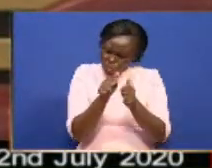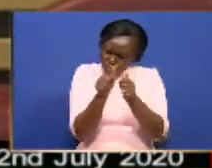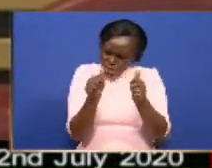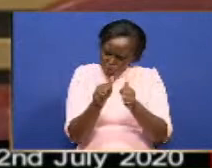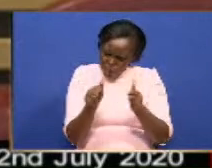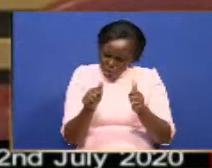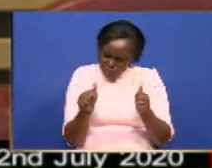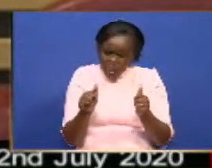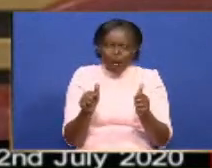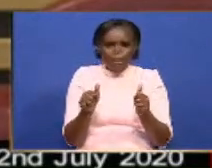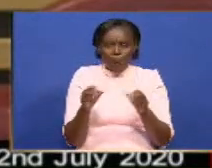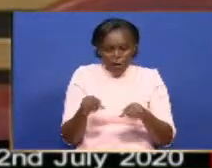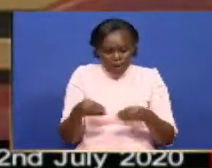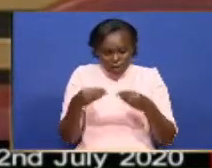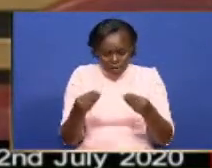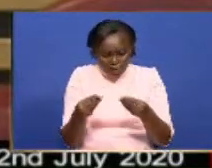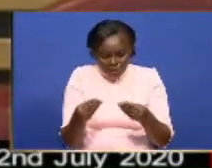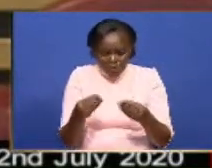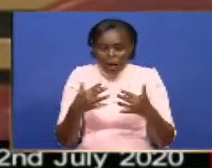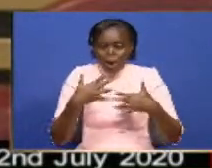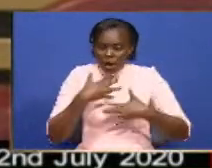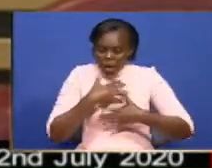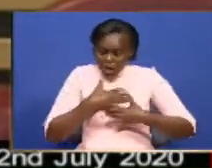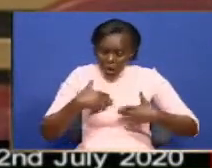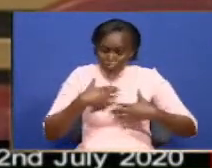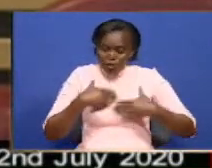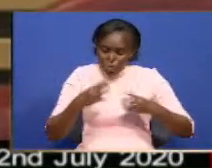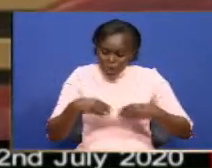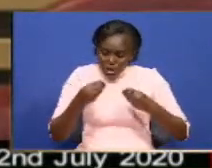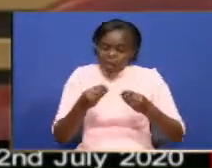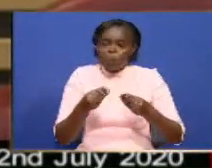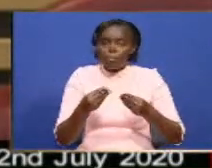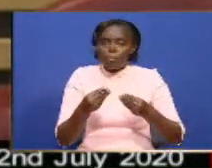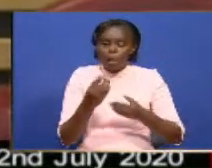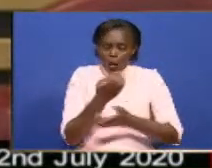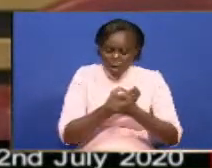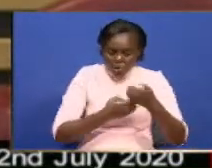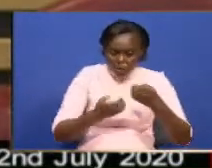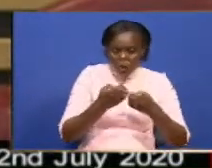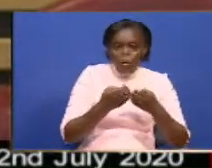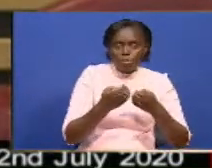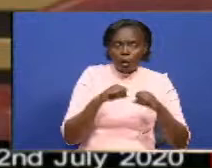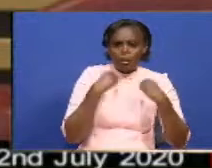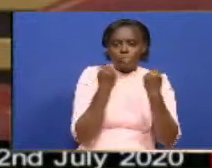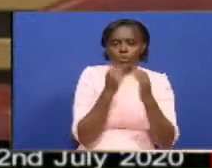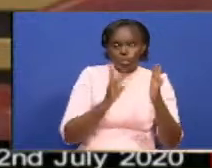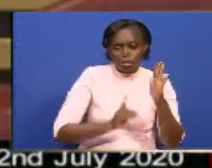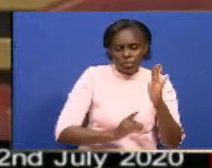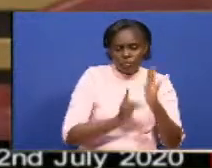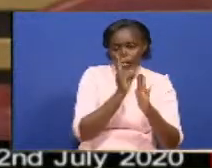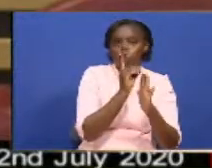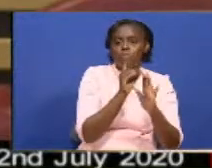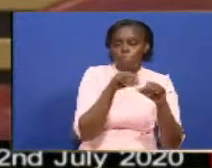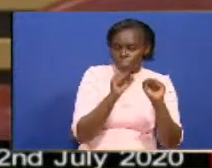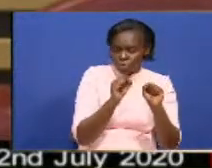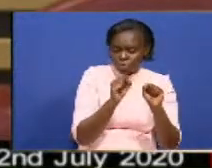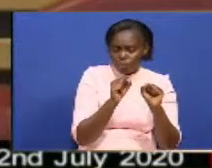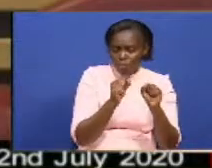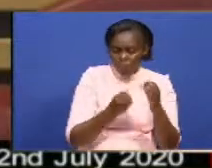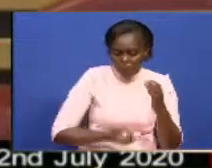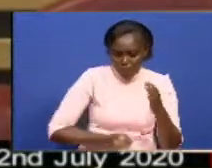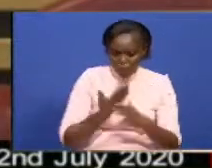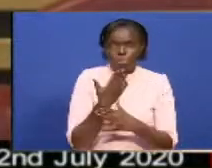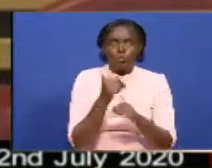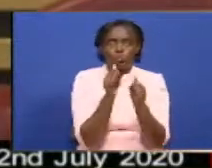refugees will be able to contribute heavily in terms of our economic and social development of this country. Look, I want to give you an